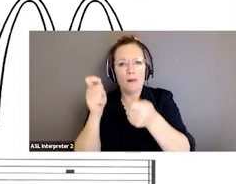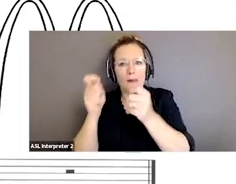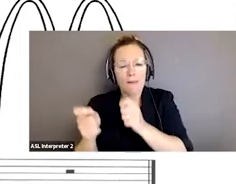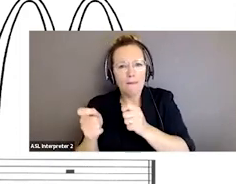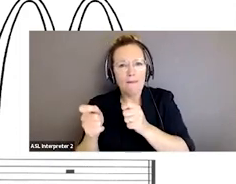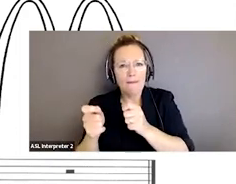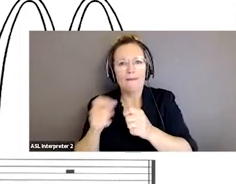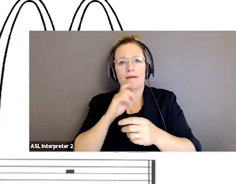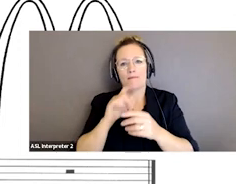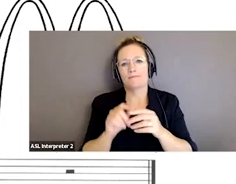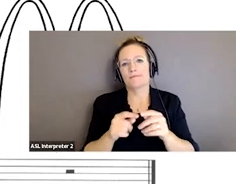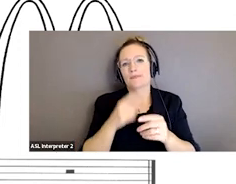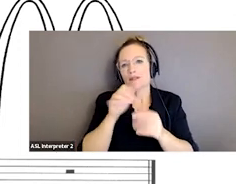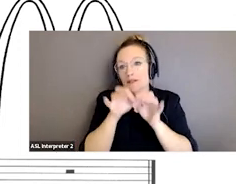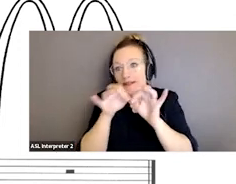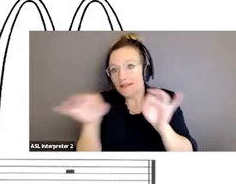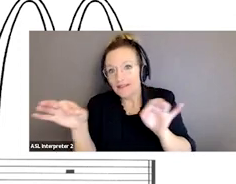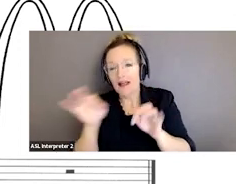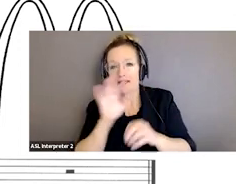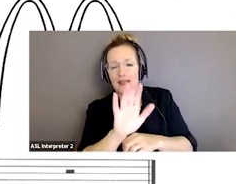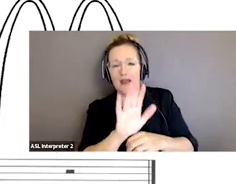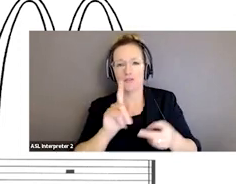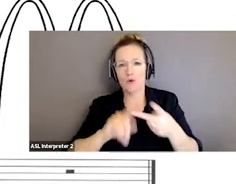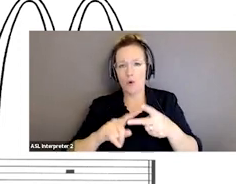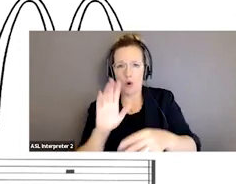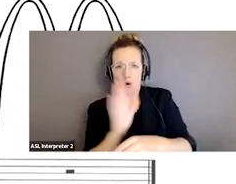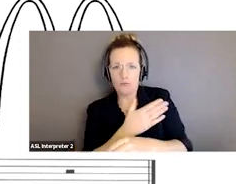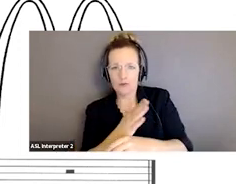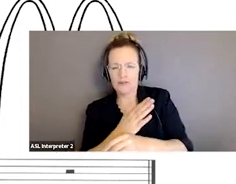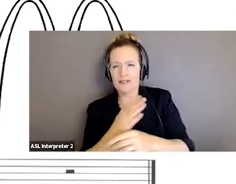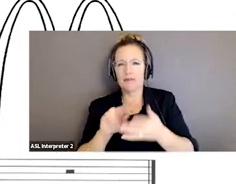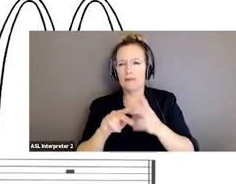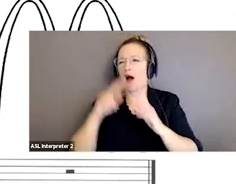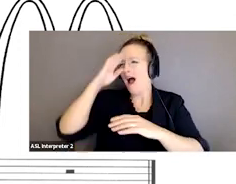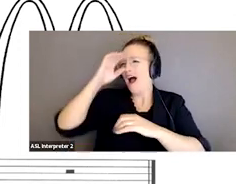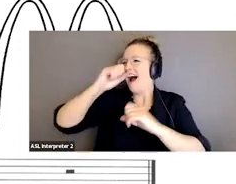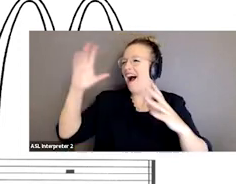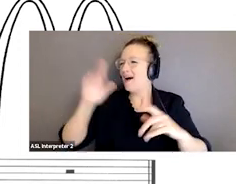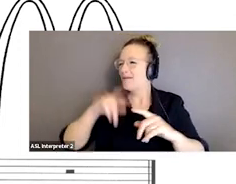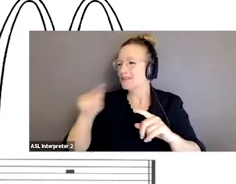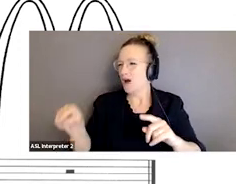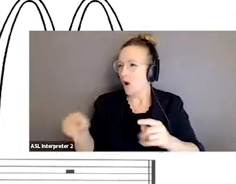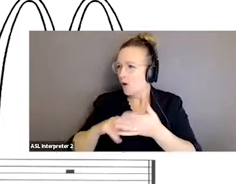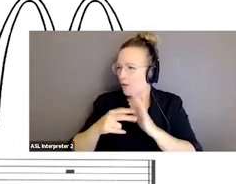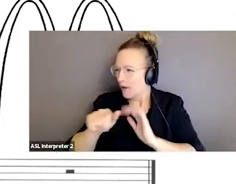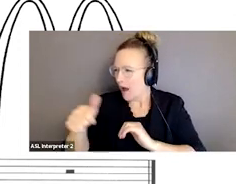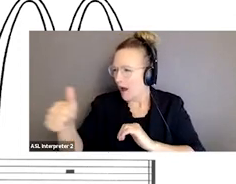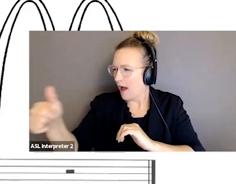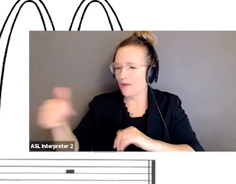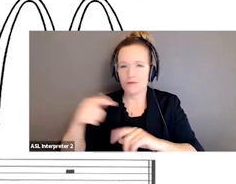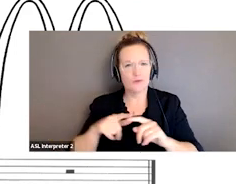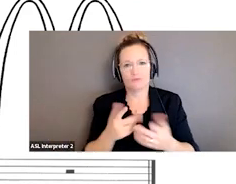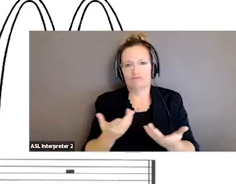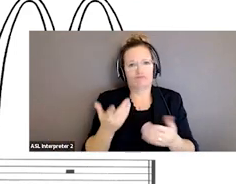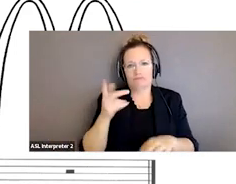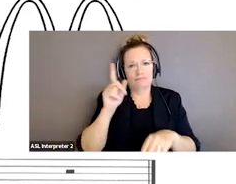say ba-da-ba-ba-ba without attributing it to McDonald's. And finally, you'll see that you